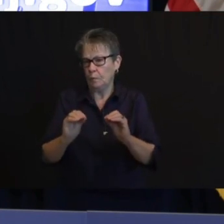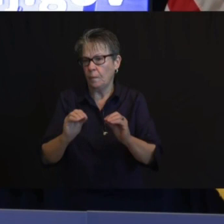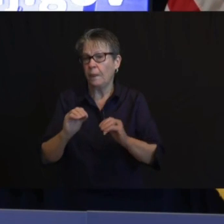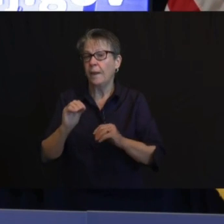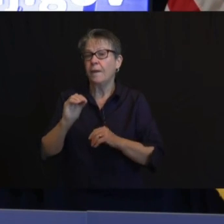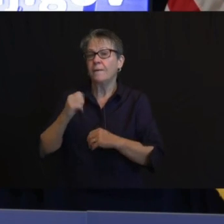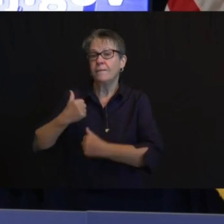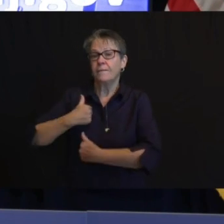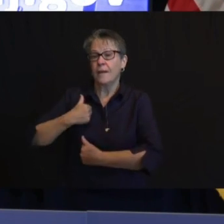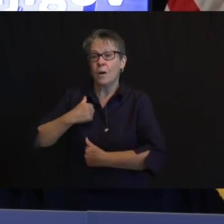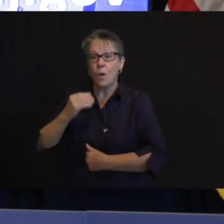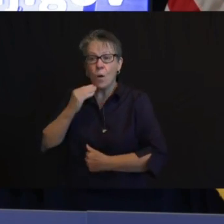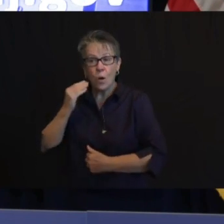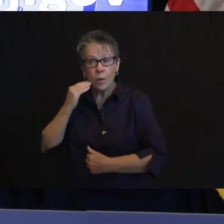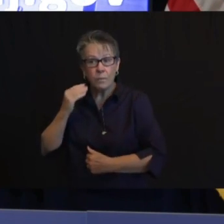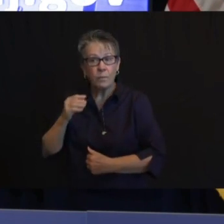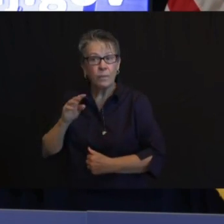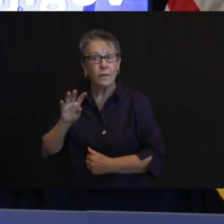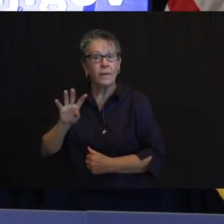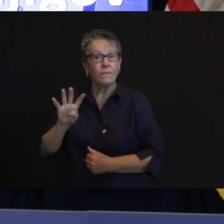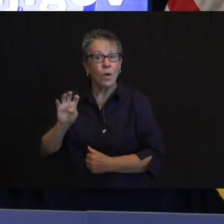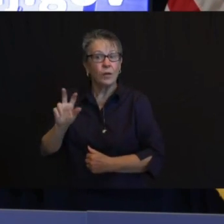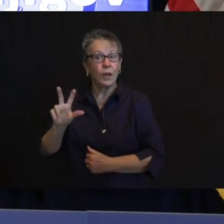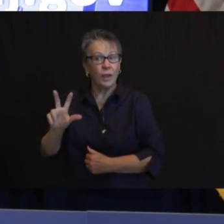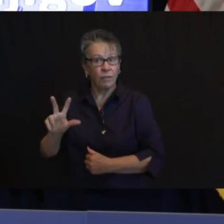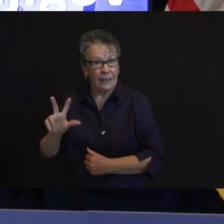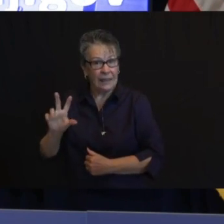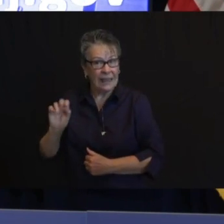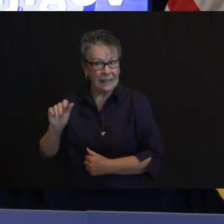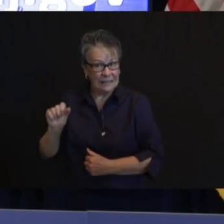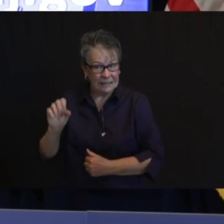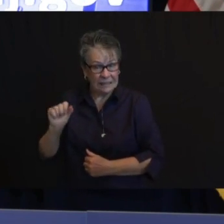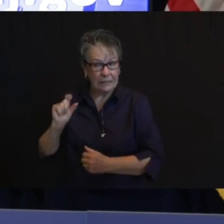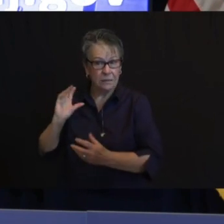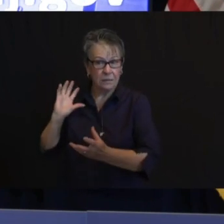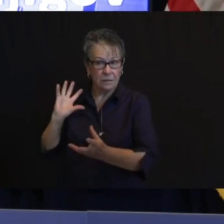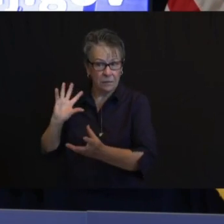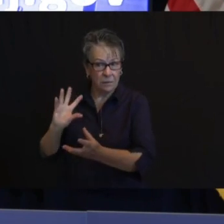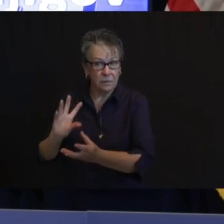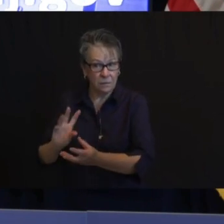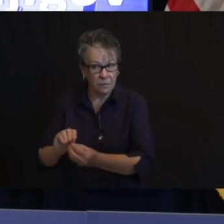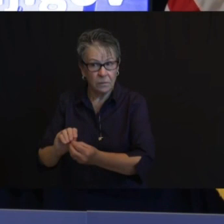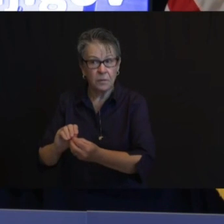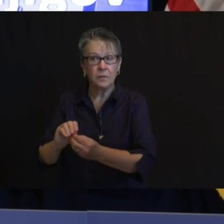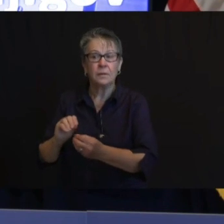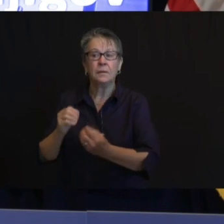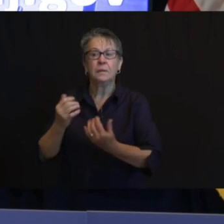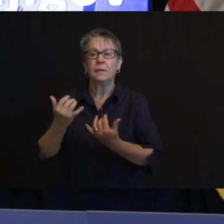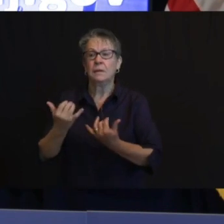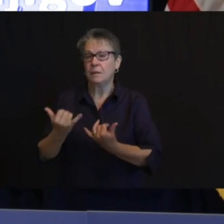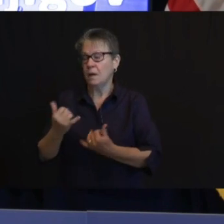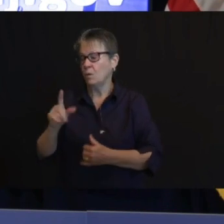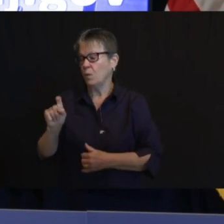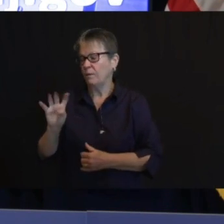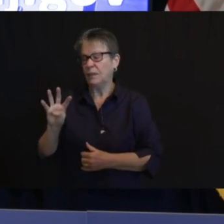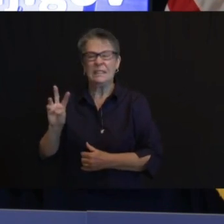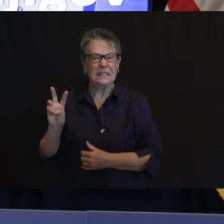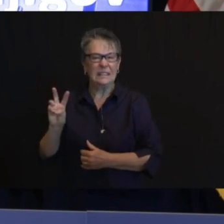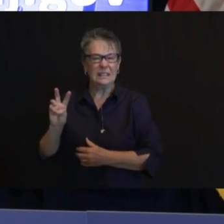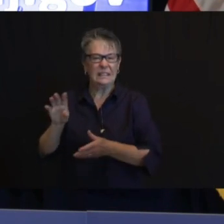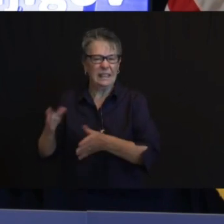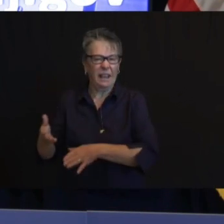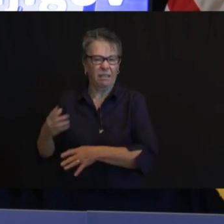403 cases, and as I have reported previously, 146 total deaths. And at our state